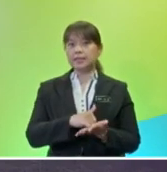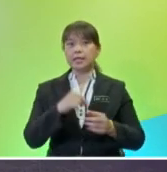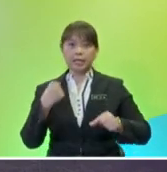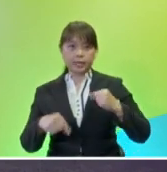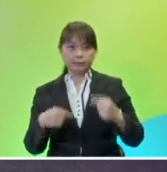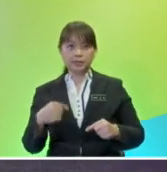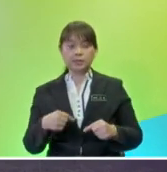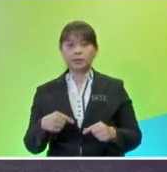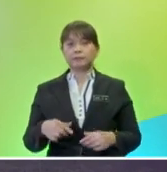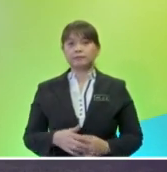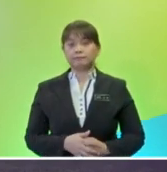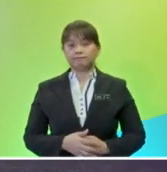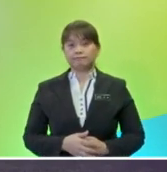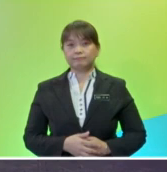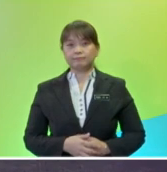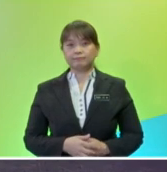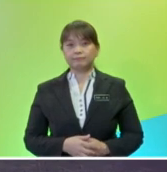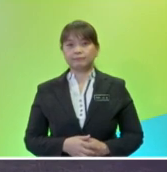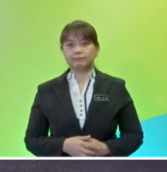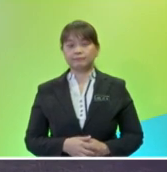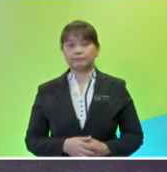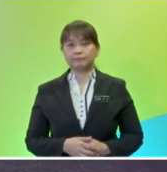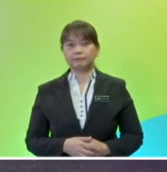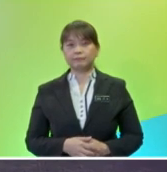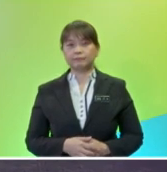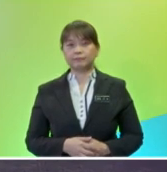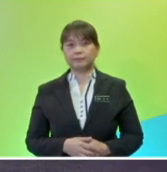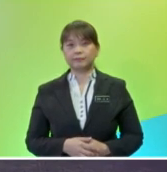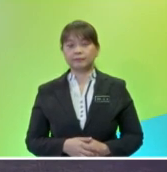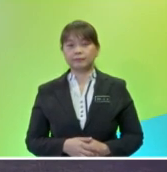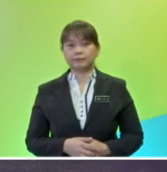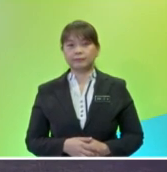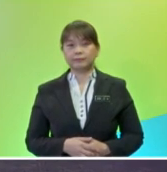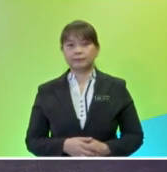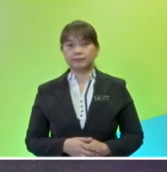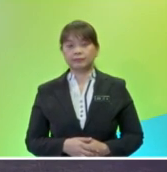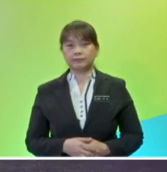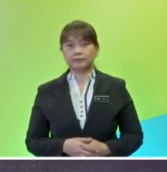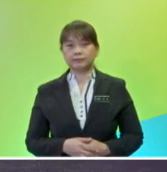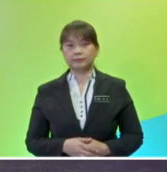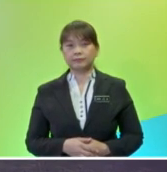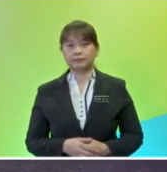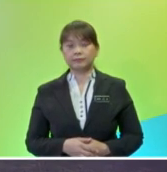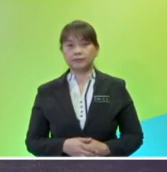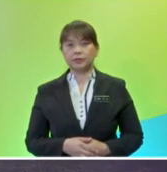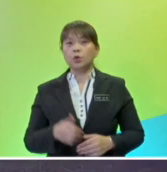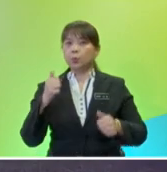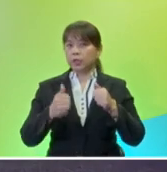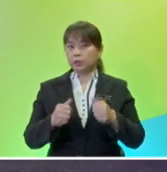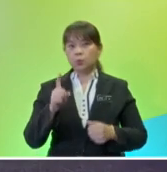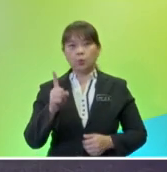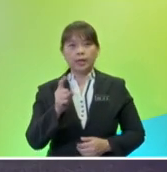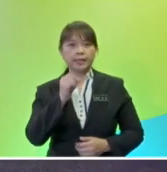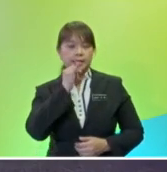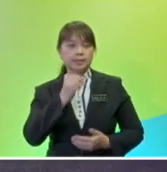It's so fun. Okay, so which one is the cylinder magnet? The